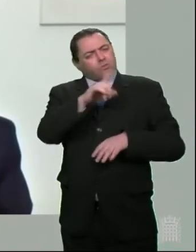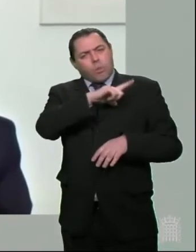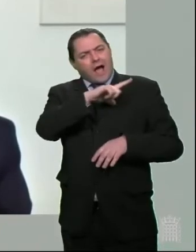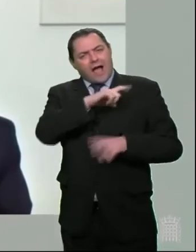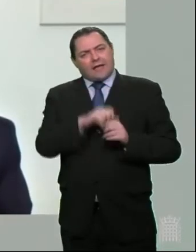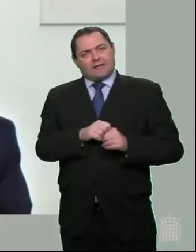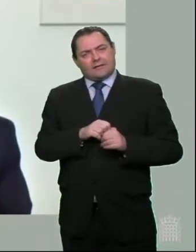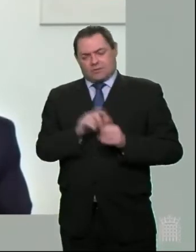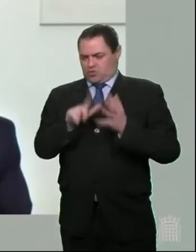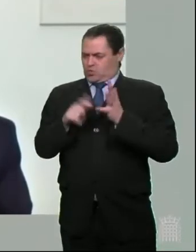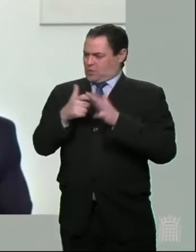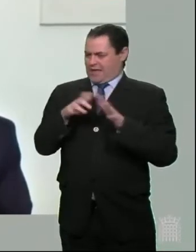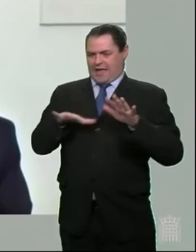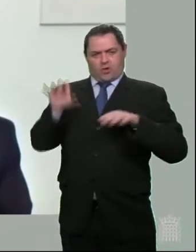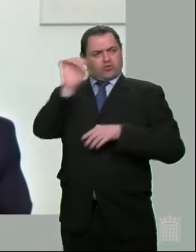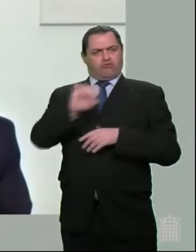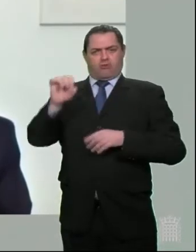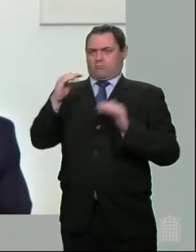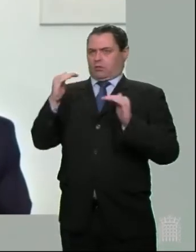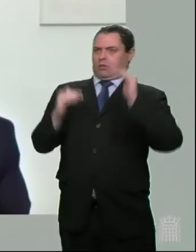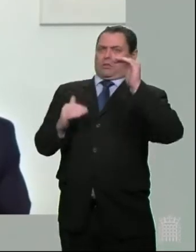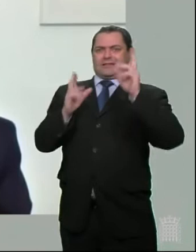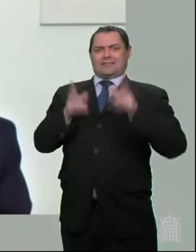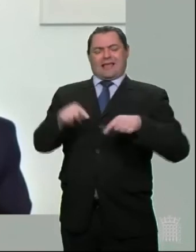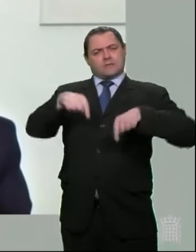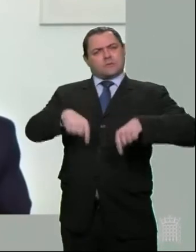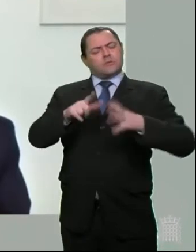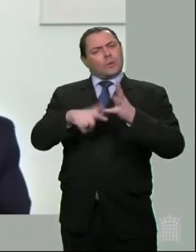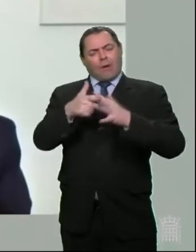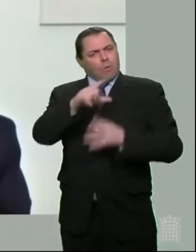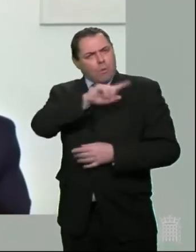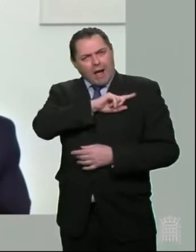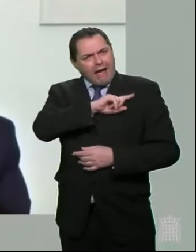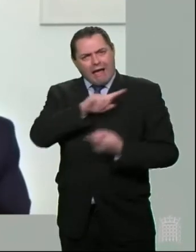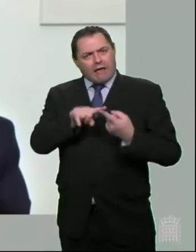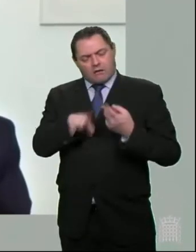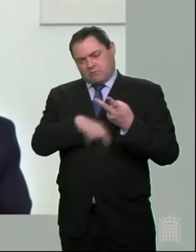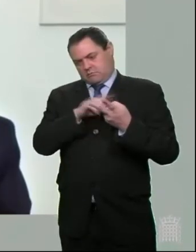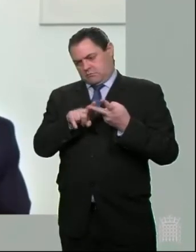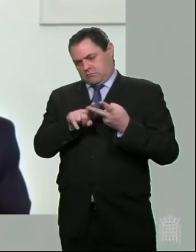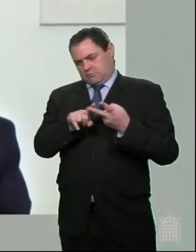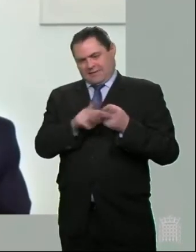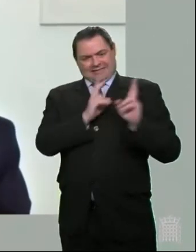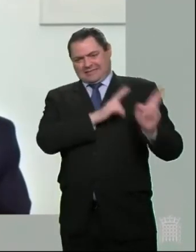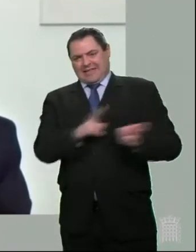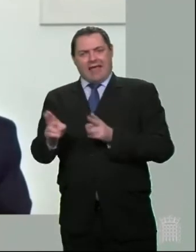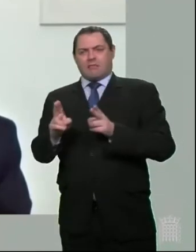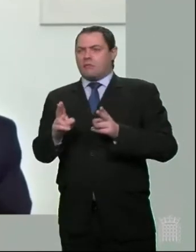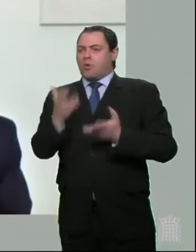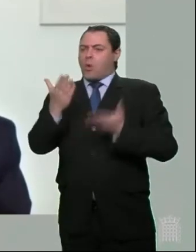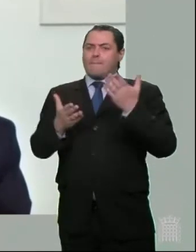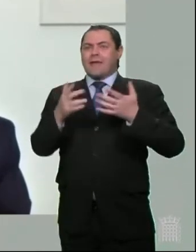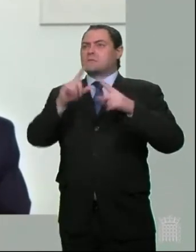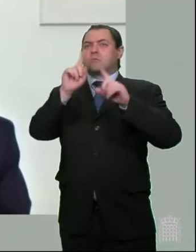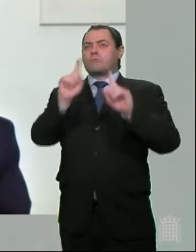Kingdom the highest number of deaths in Europe? Why has the United Kingdom a death rate that's higher than almost anywhere